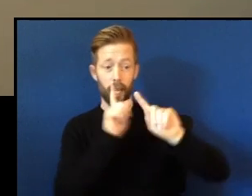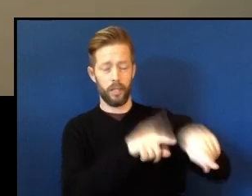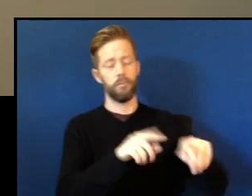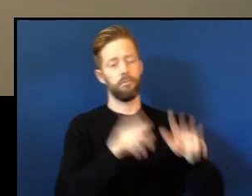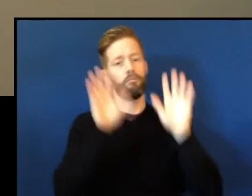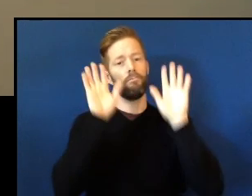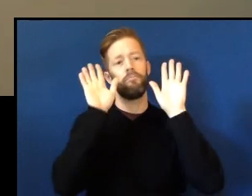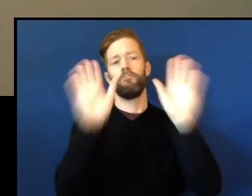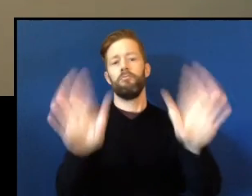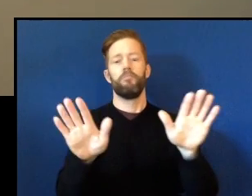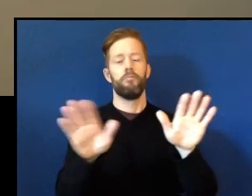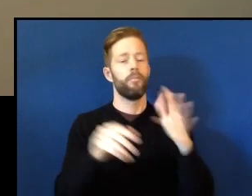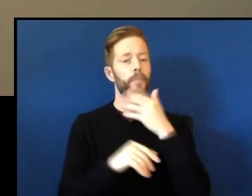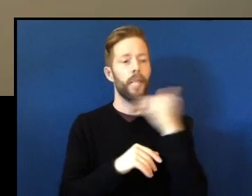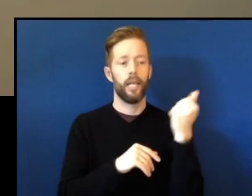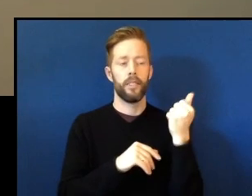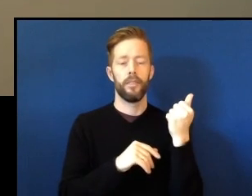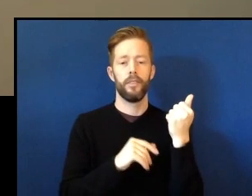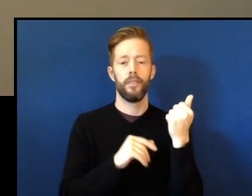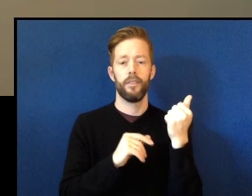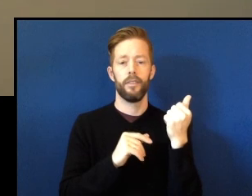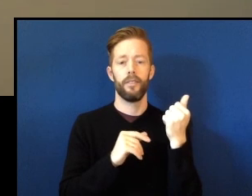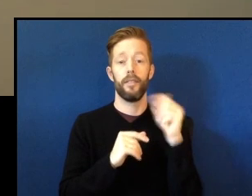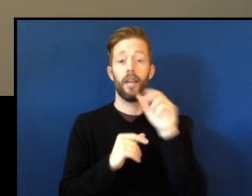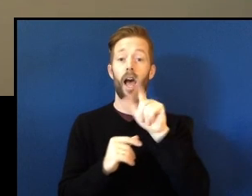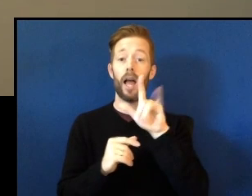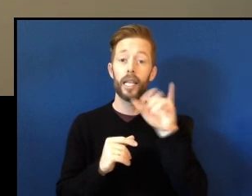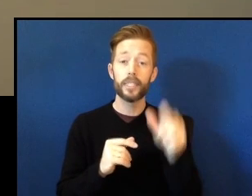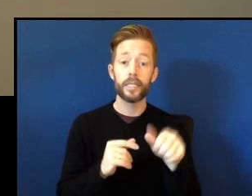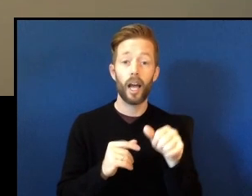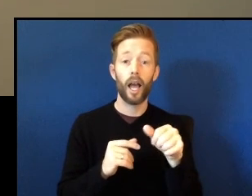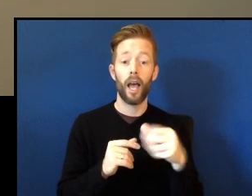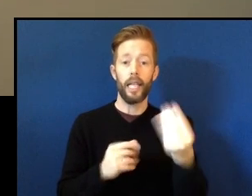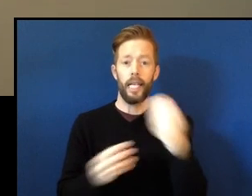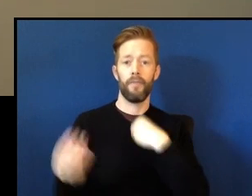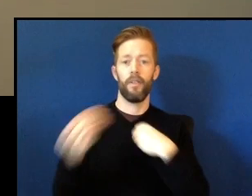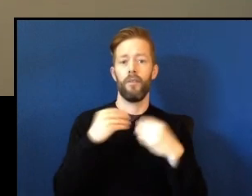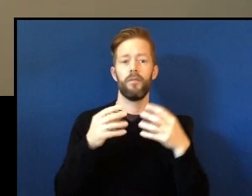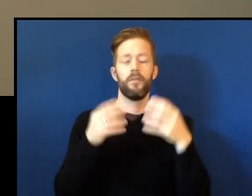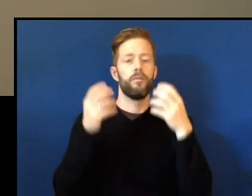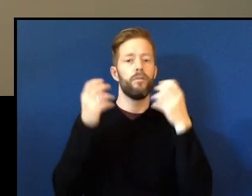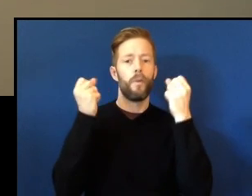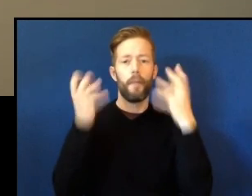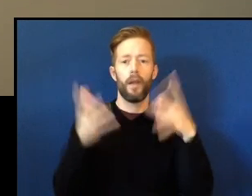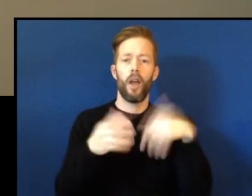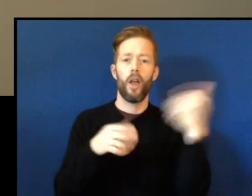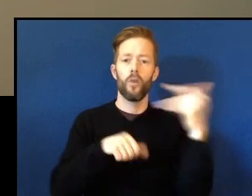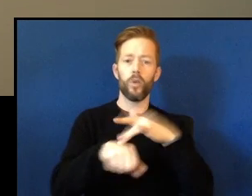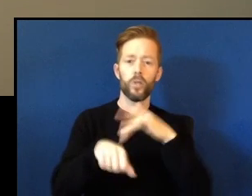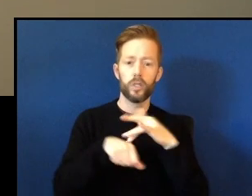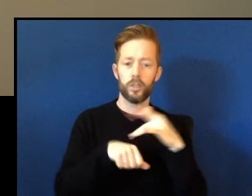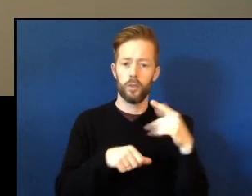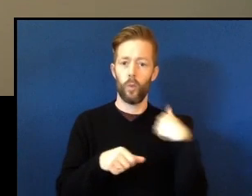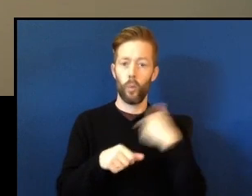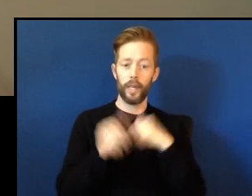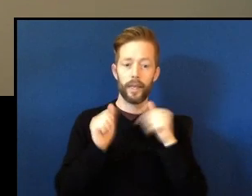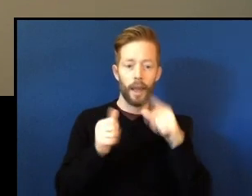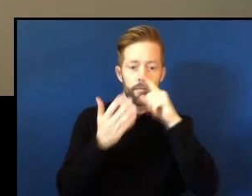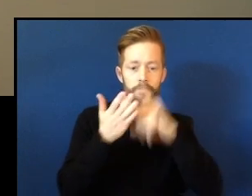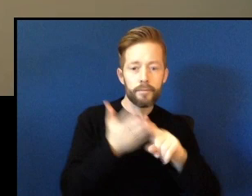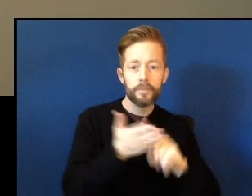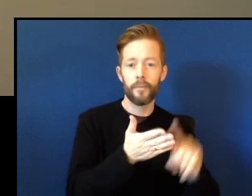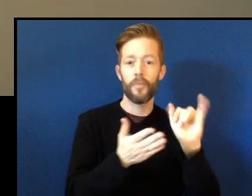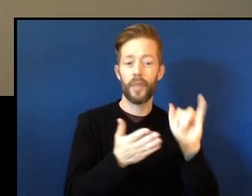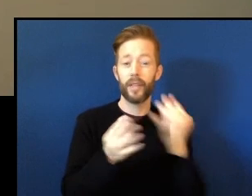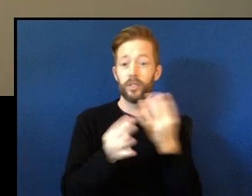really wonderful and great because we got Alyssa presented us with so many additional resources and things that we can look at that